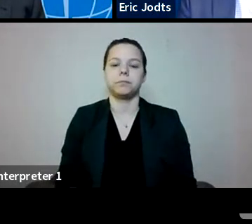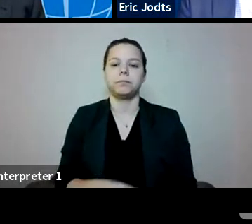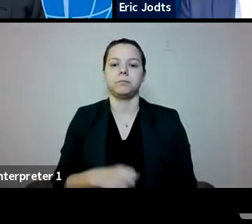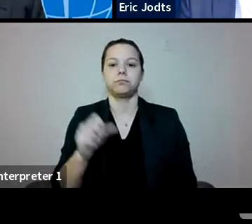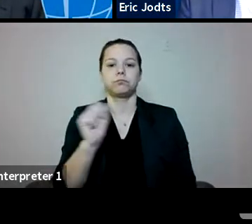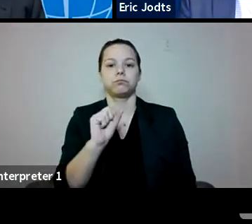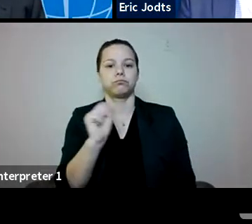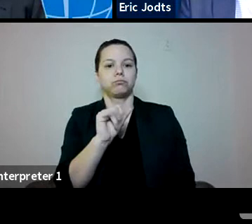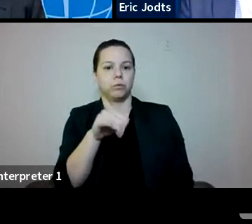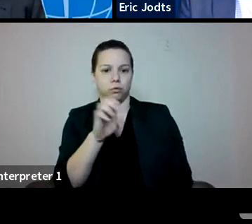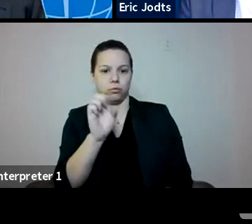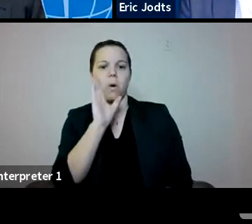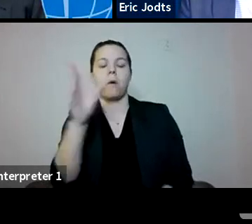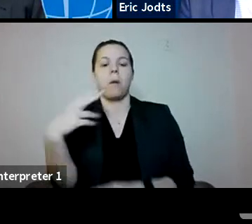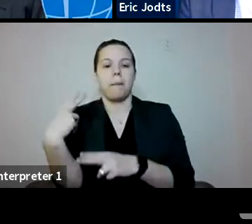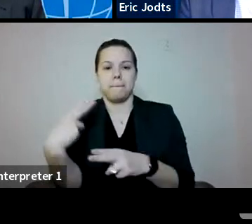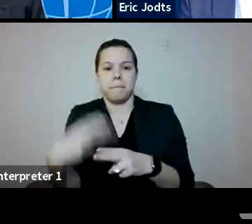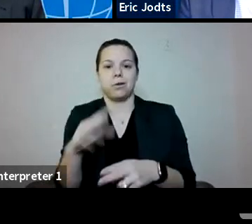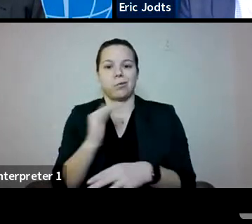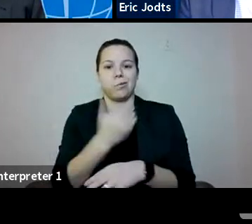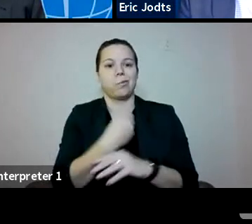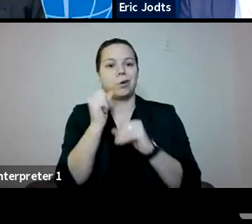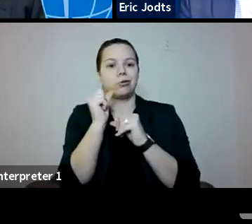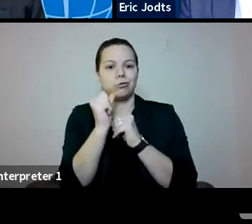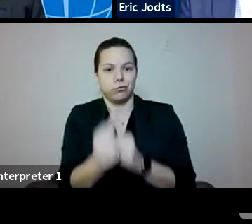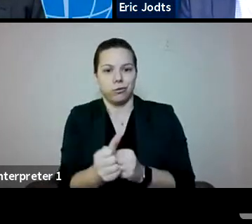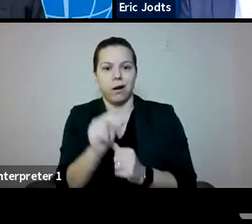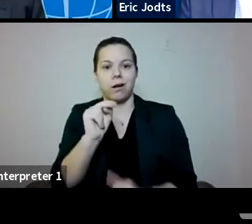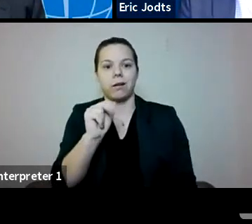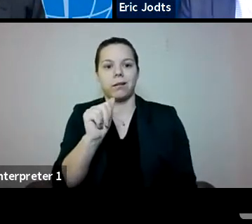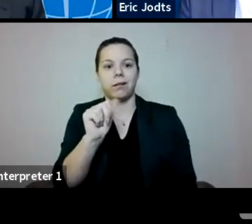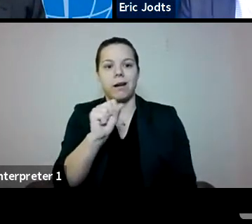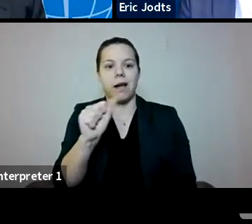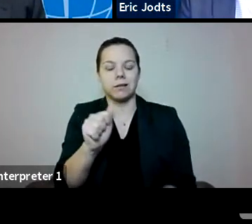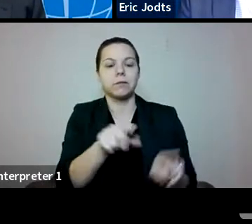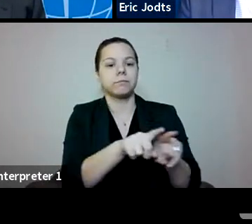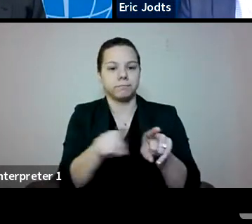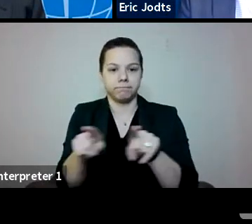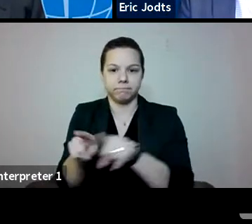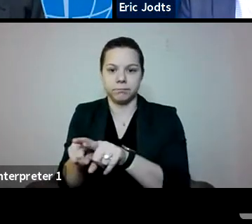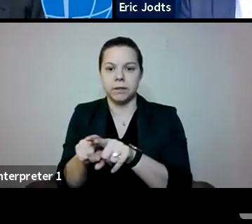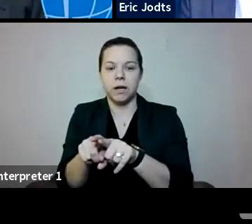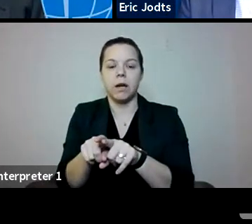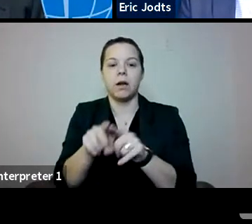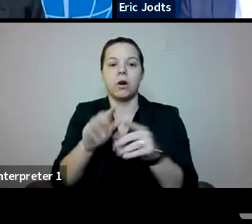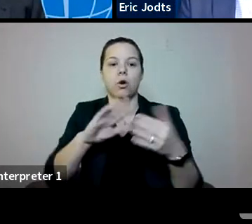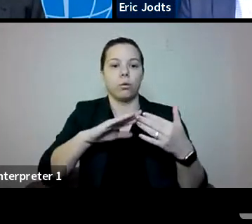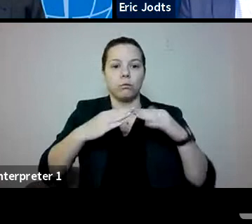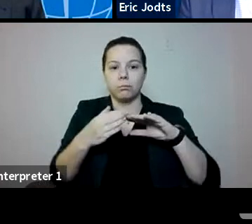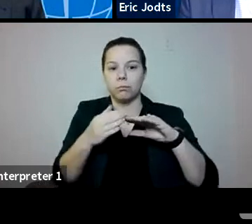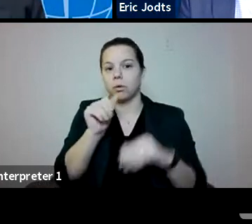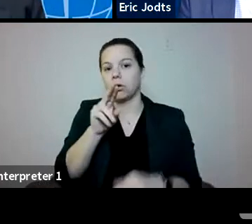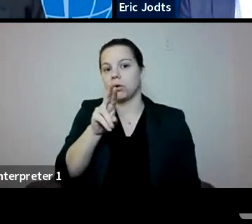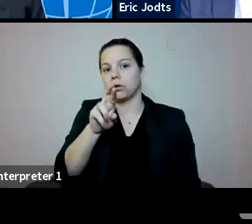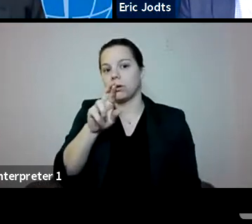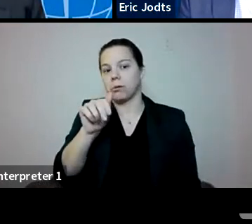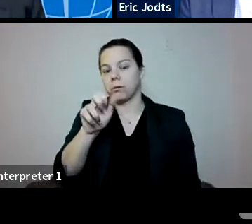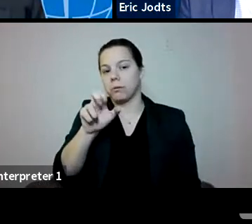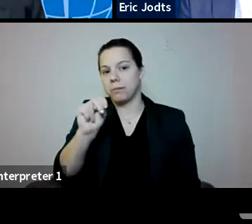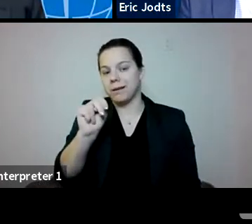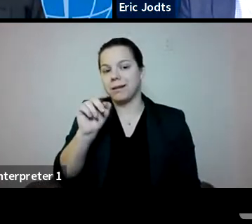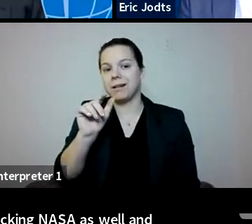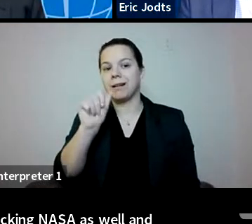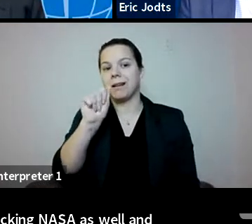Yeah, Jim, I'll just mention that we've been tracking NASA as well and the urban air mobility field. And we definitely see